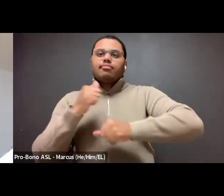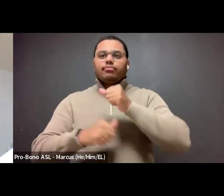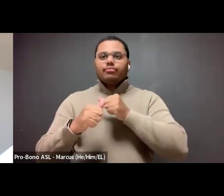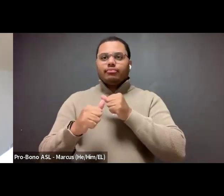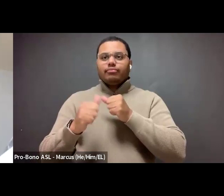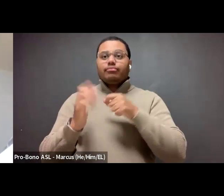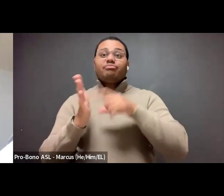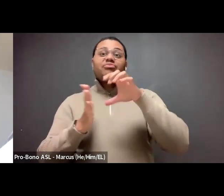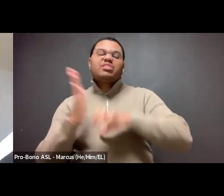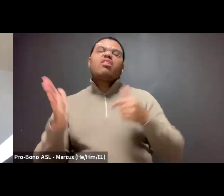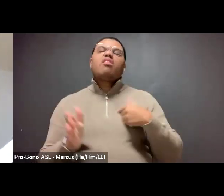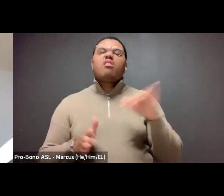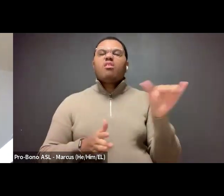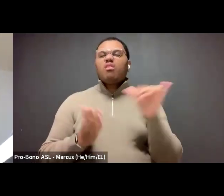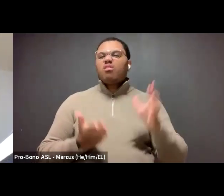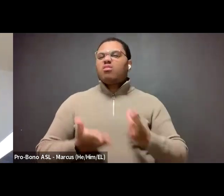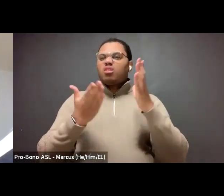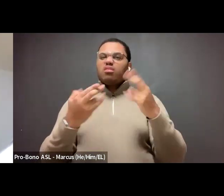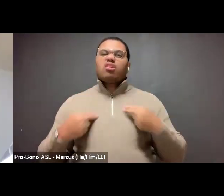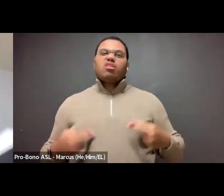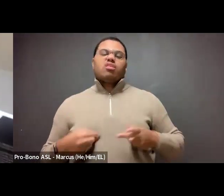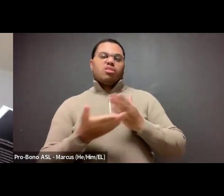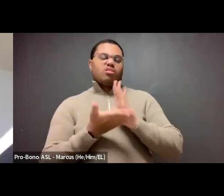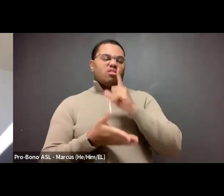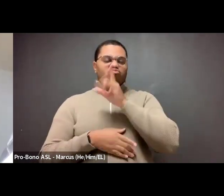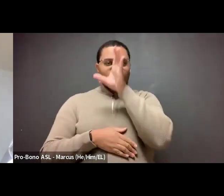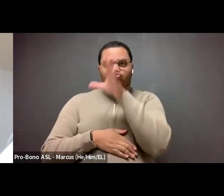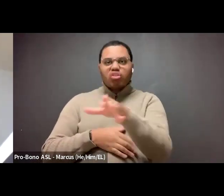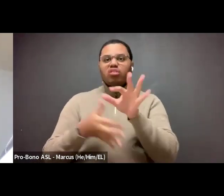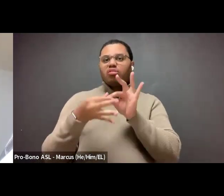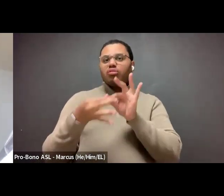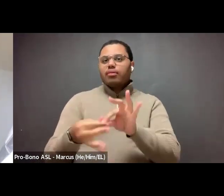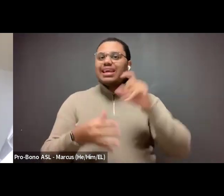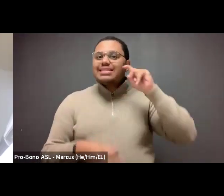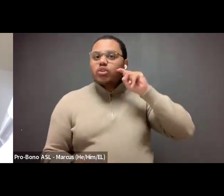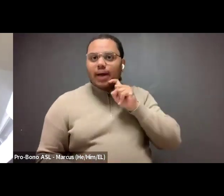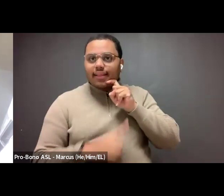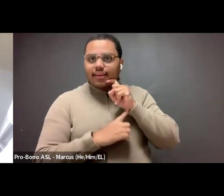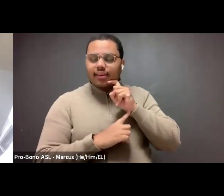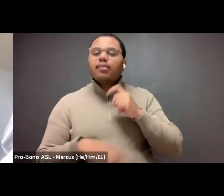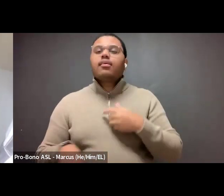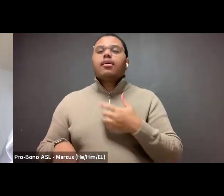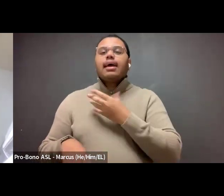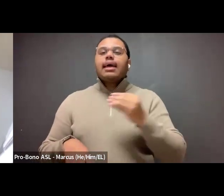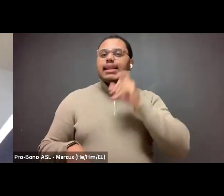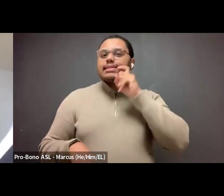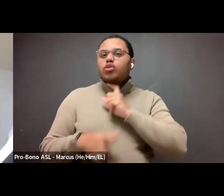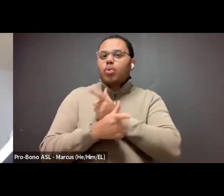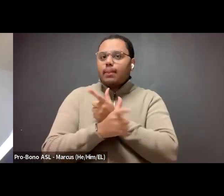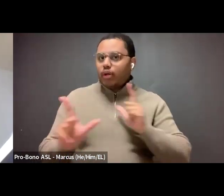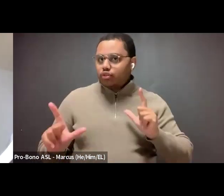Through this chapter, I also offer the human rights that are directly related to sexuality and sexual